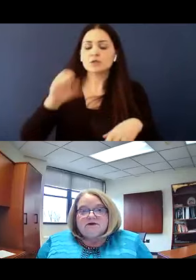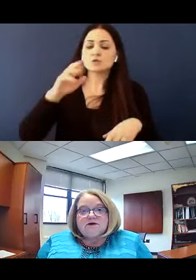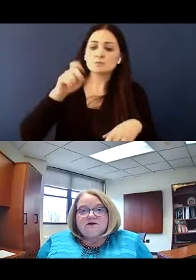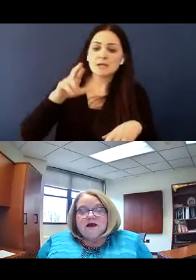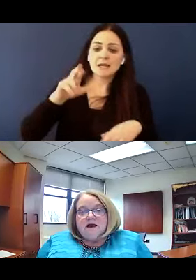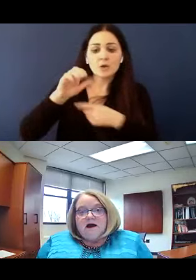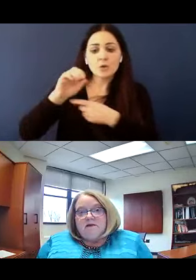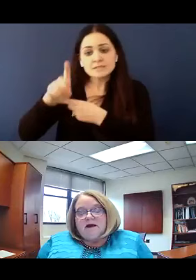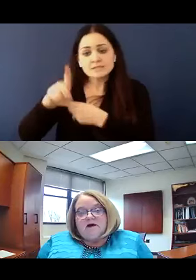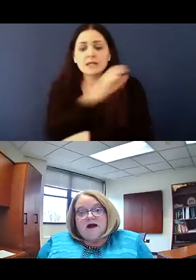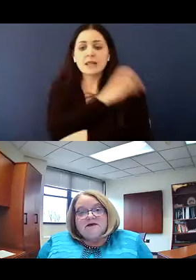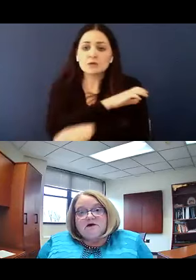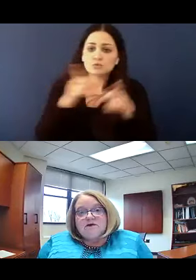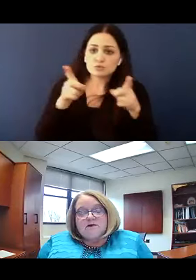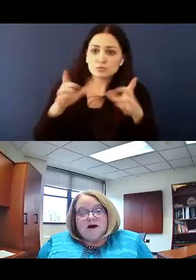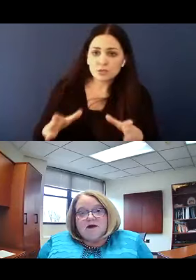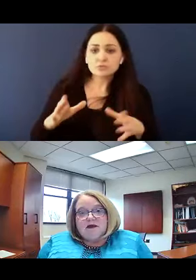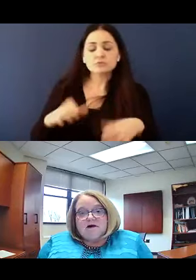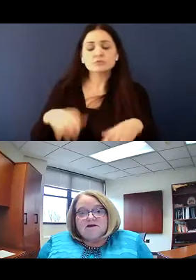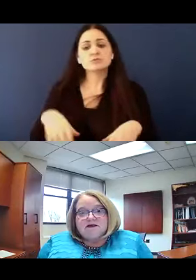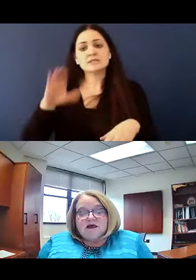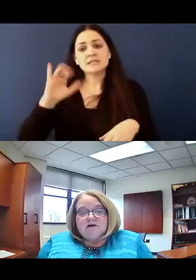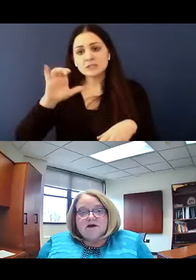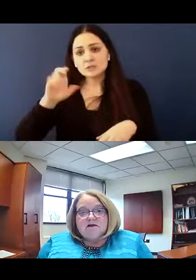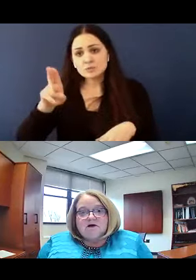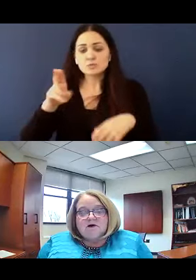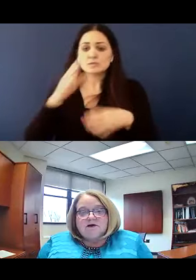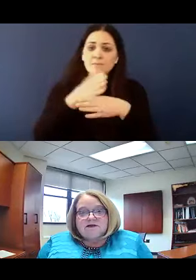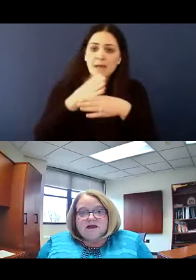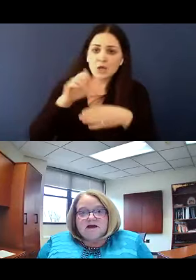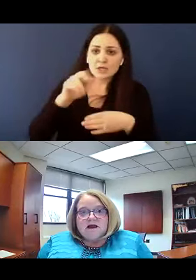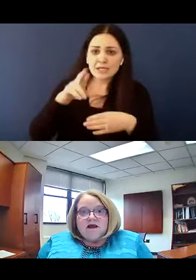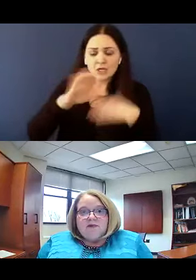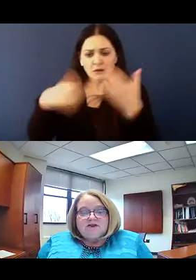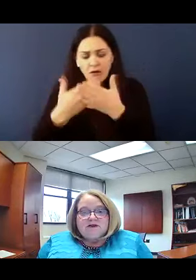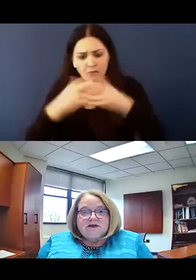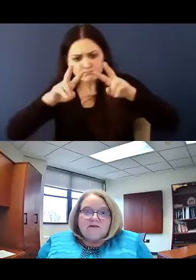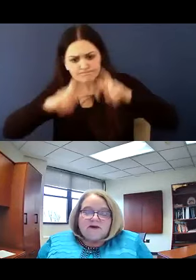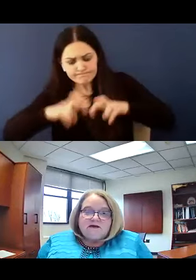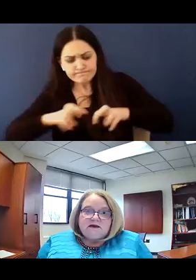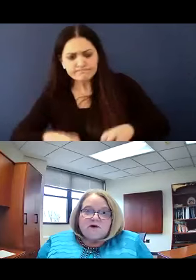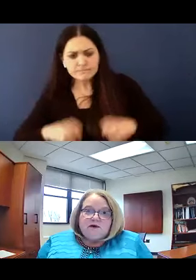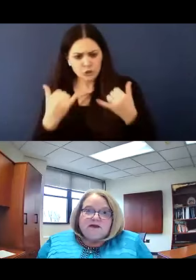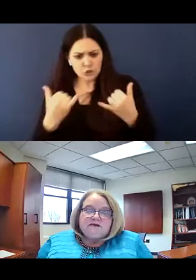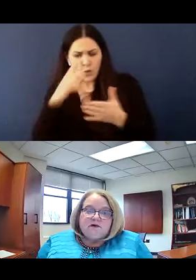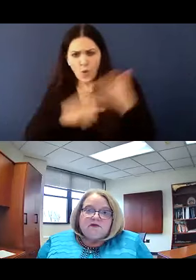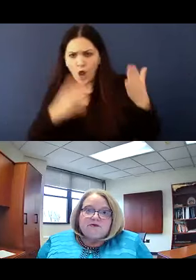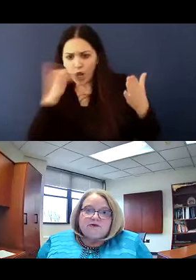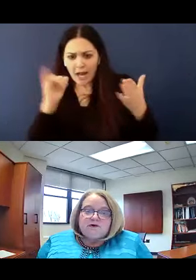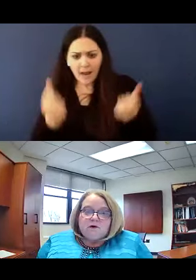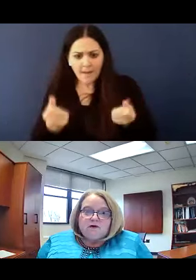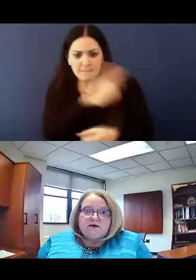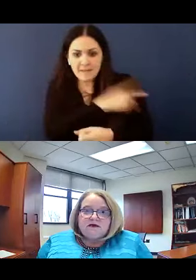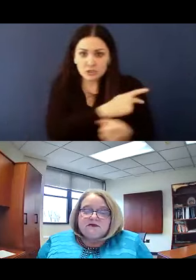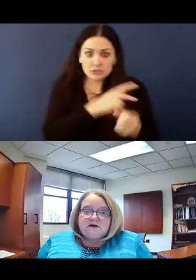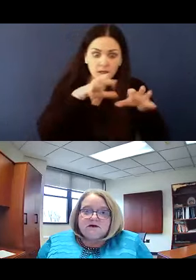clinical directors, and our ICUs and moderate cares to take a look at the current state, patients in the beds, and where we need to move